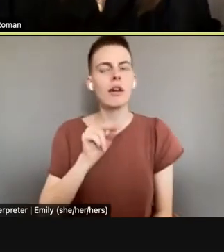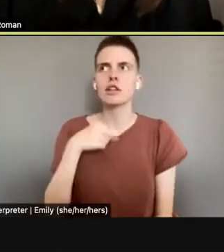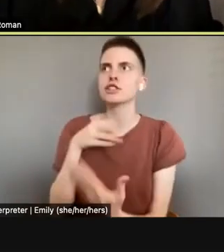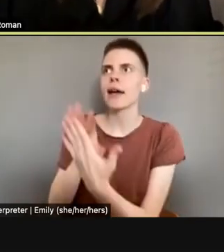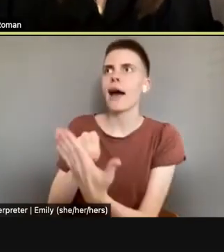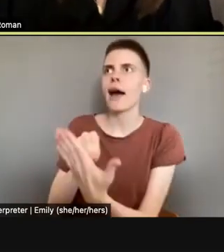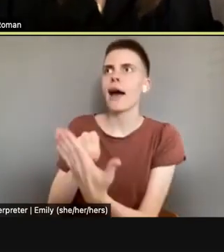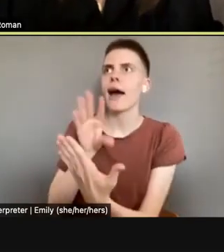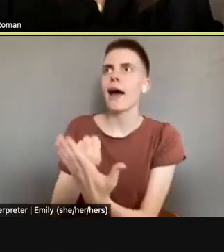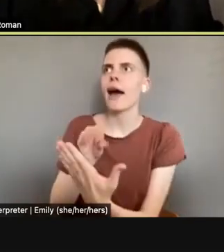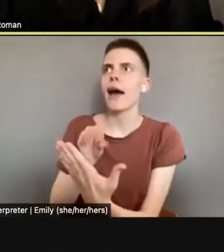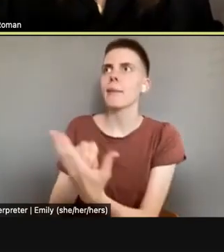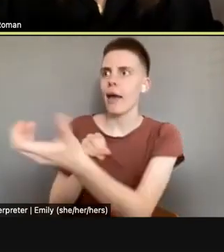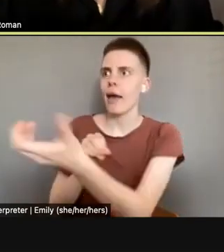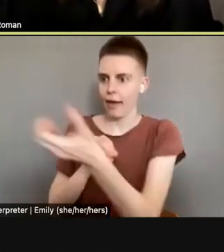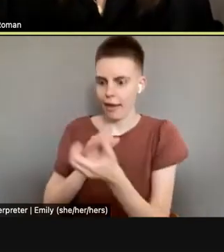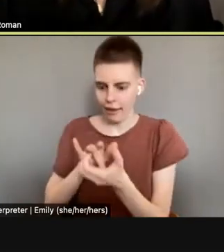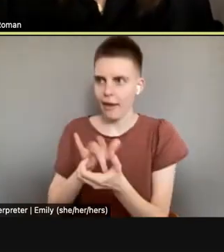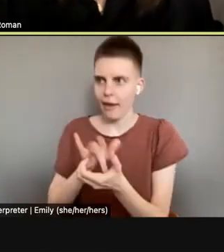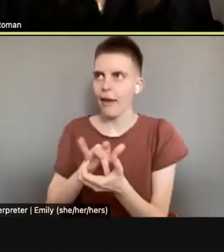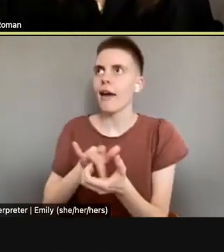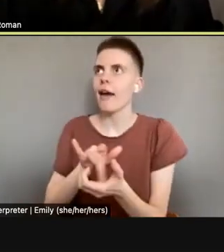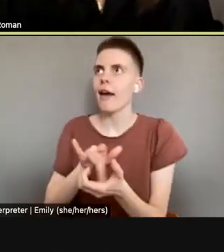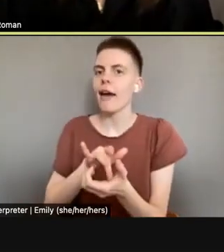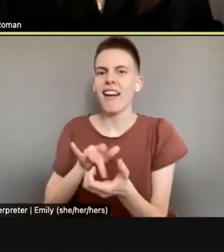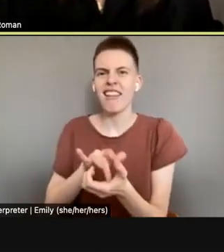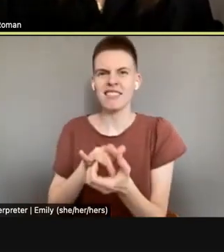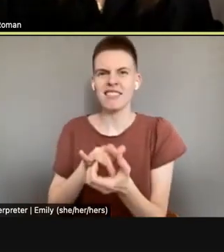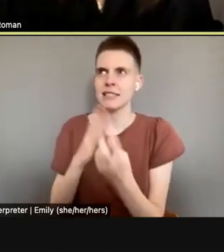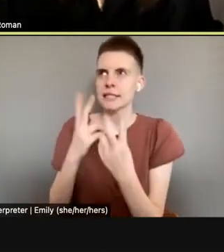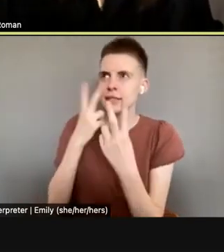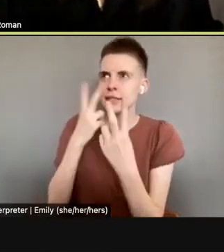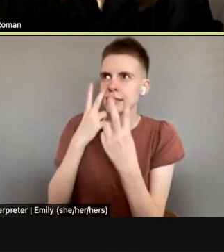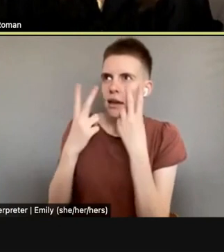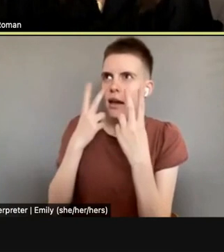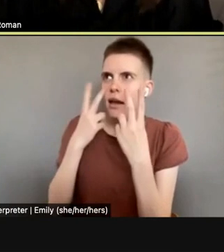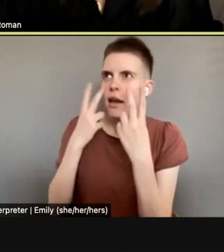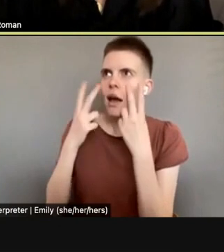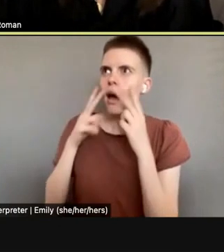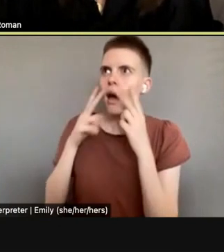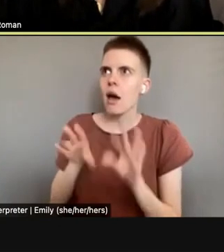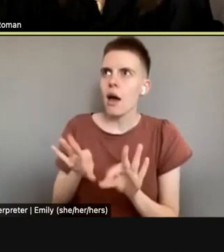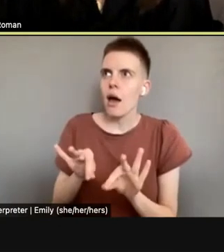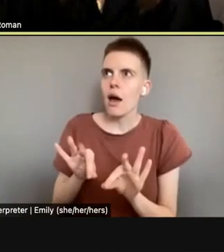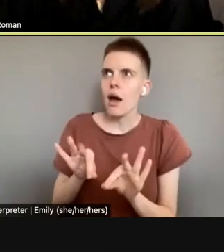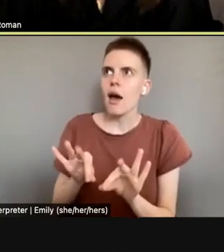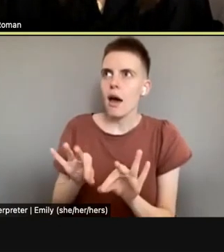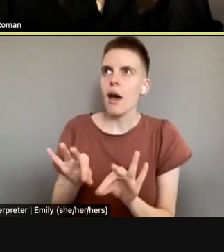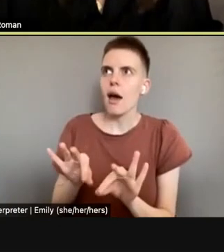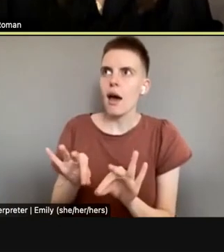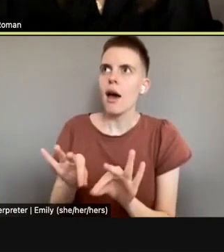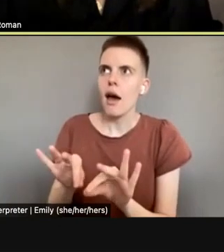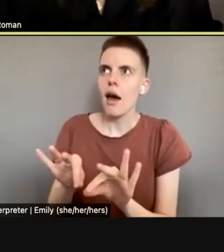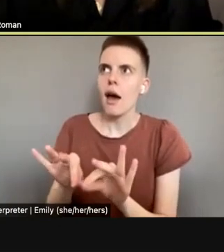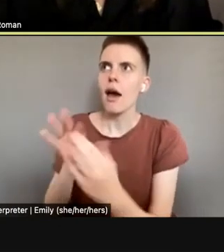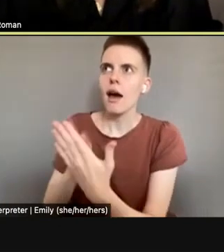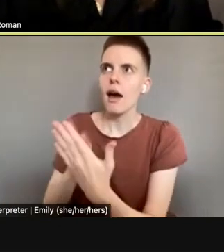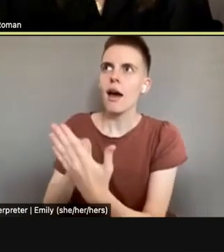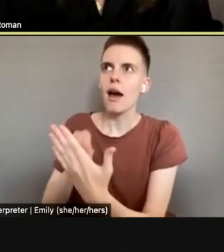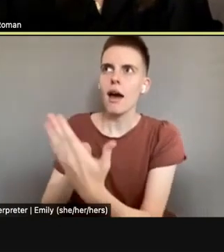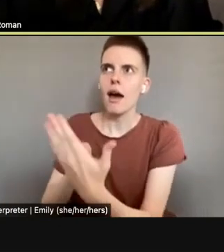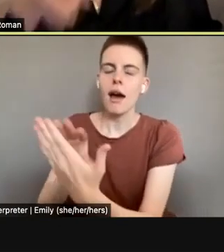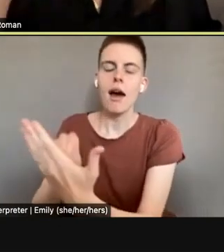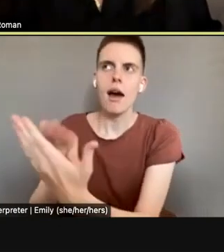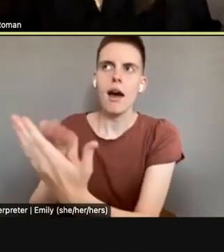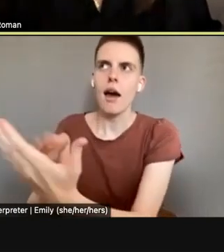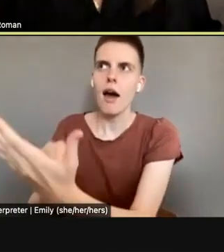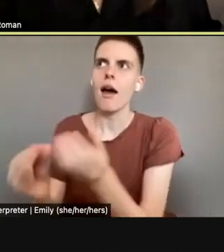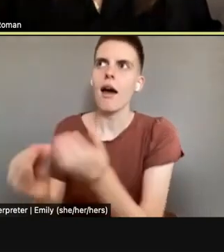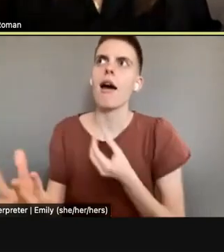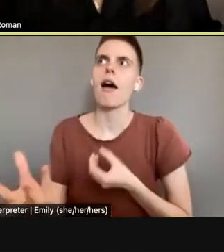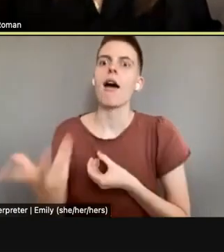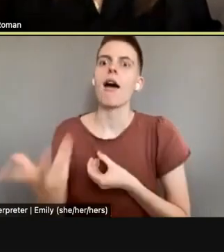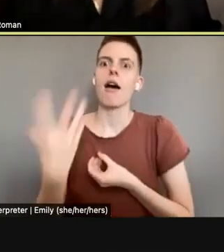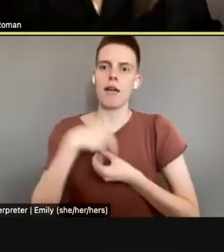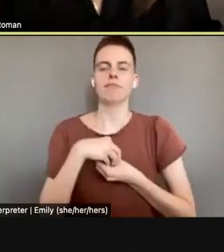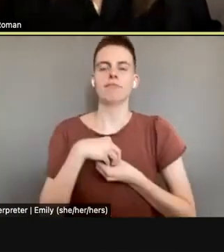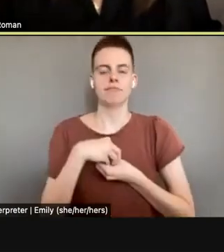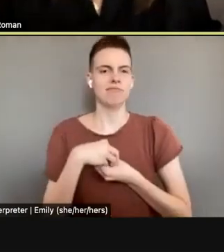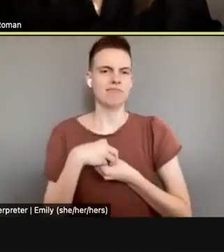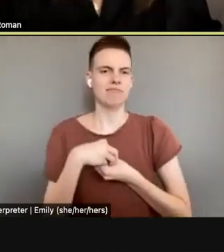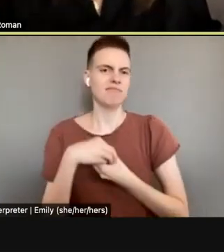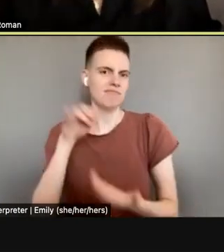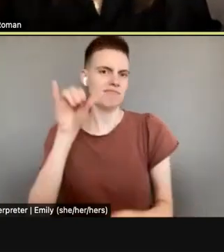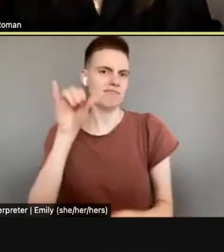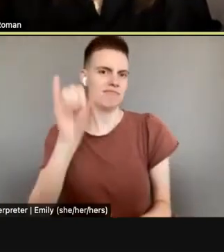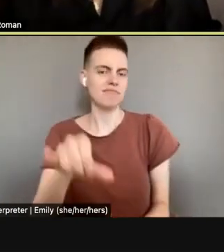so vision gives them that. Vision gives them the opportunity to see what you're doing and then to learn that. And by